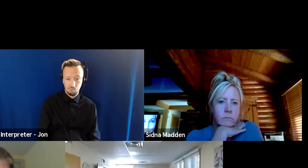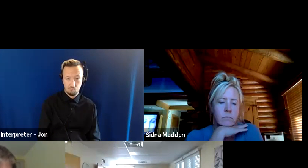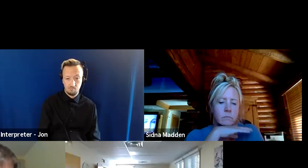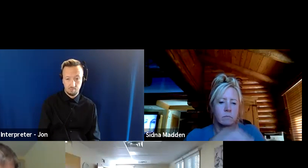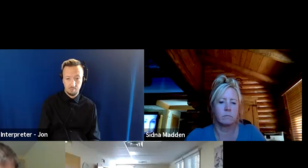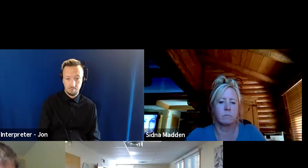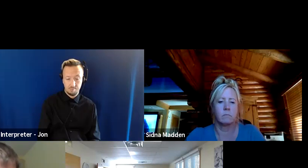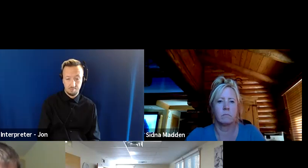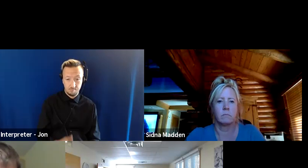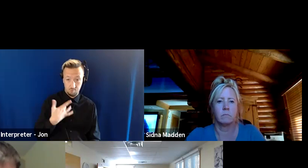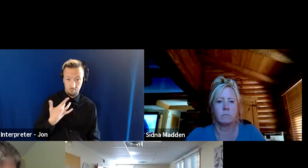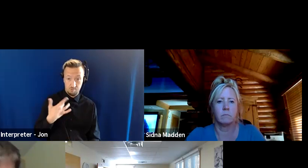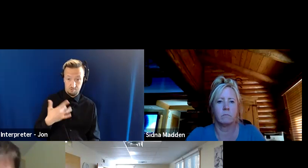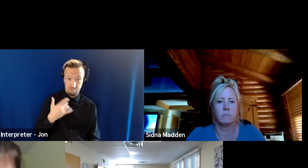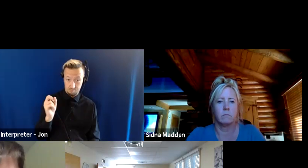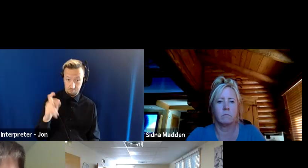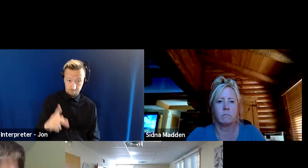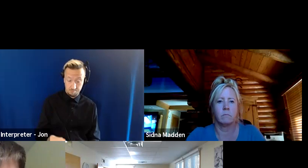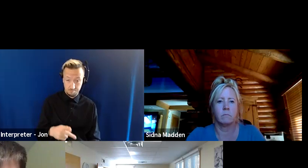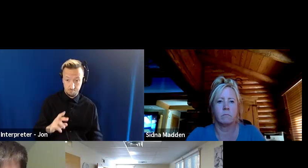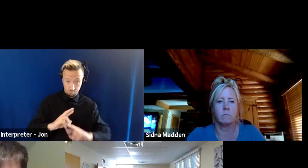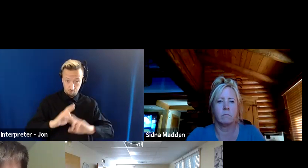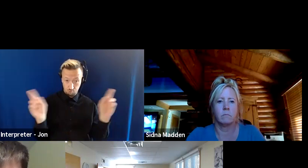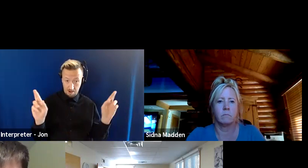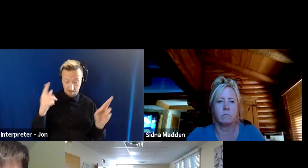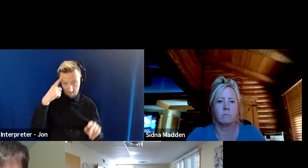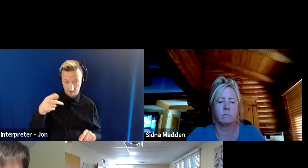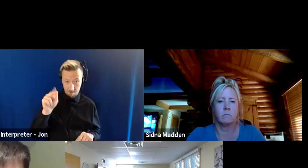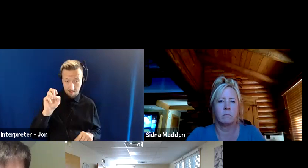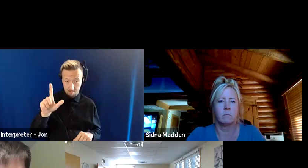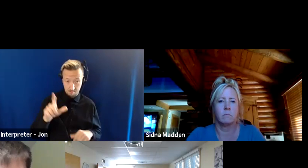right, just waiting. feeling all right? You ready for the panel?